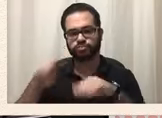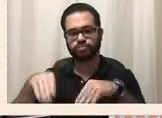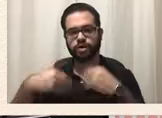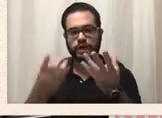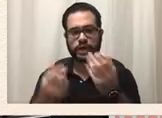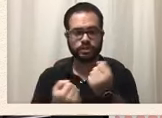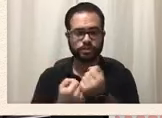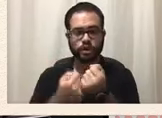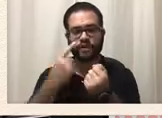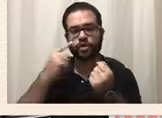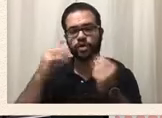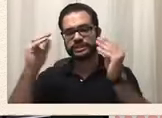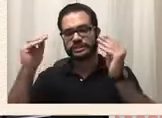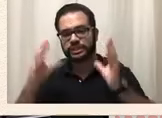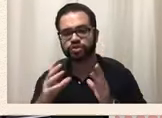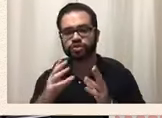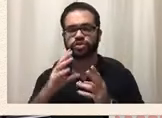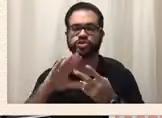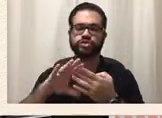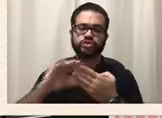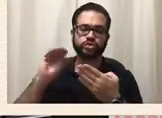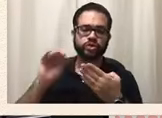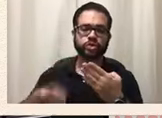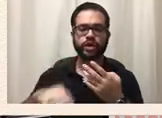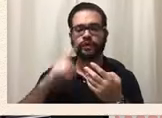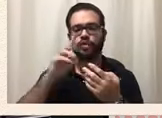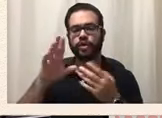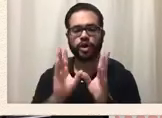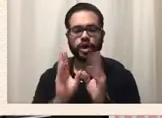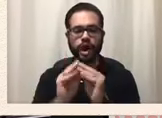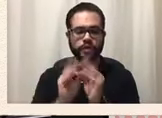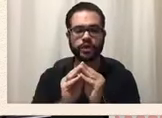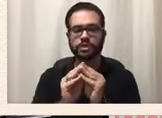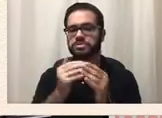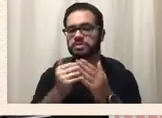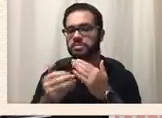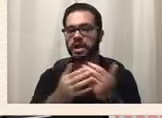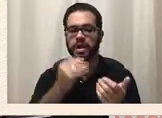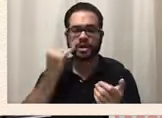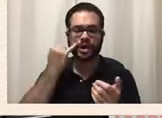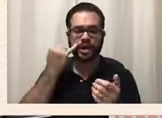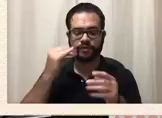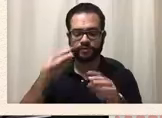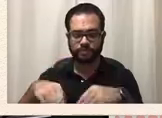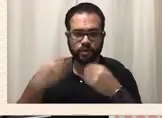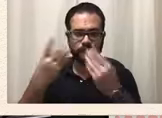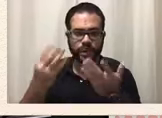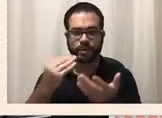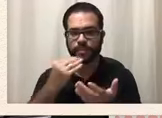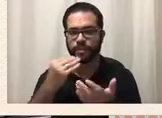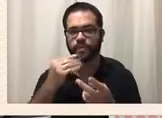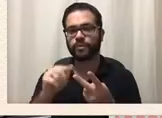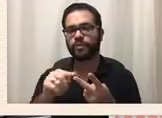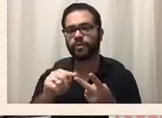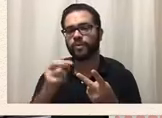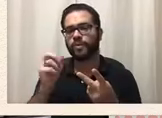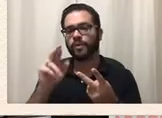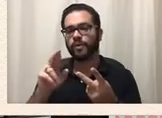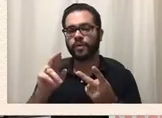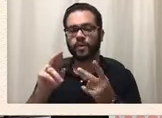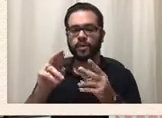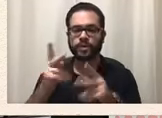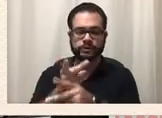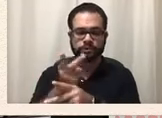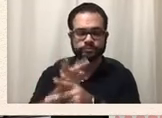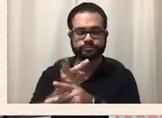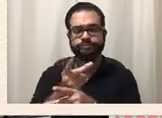their parent-teacher conferences, whether that be providing a meal or providing childcare, and for